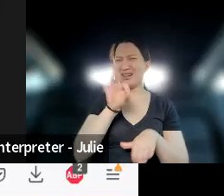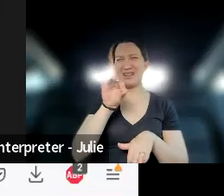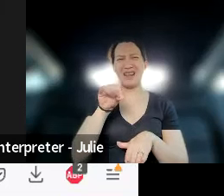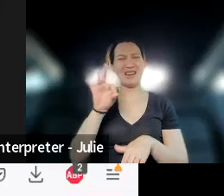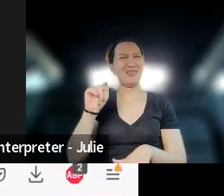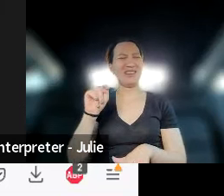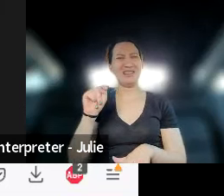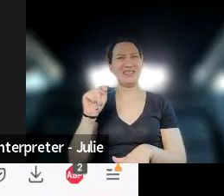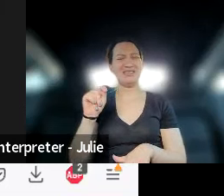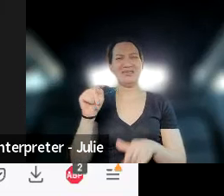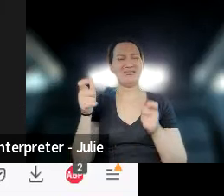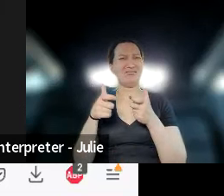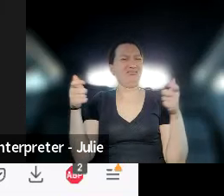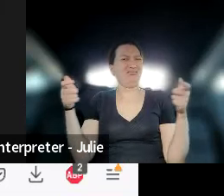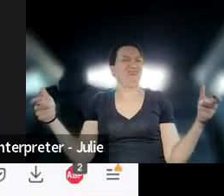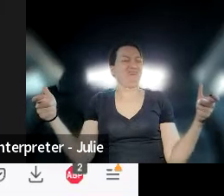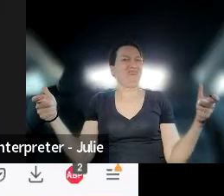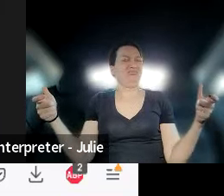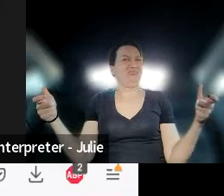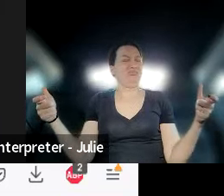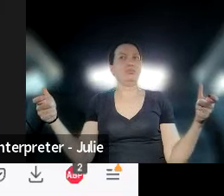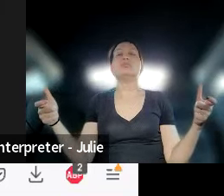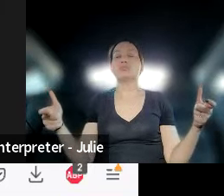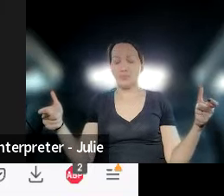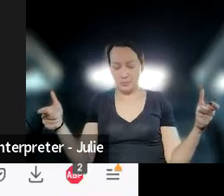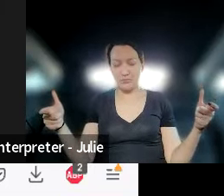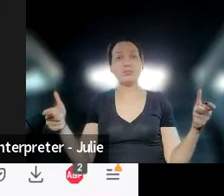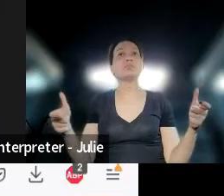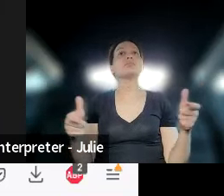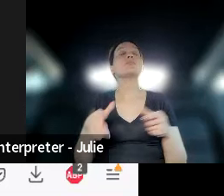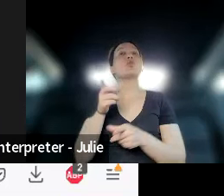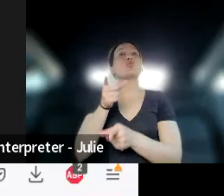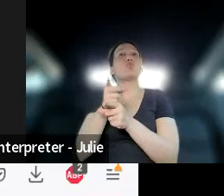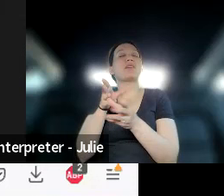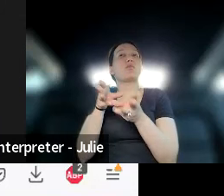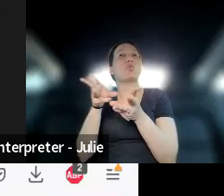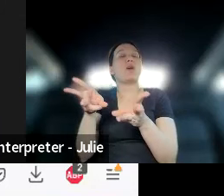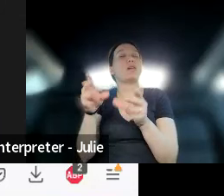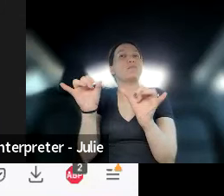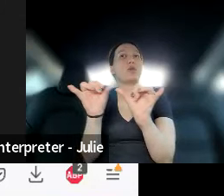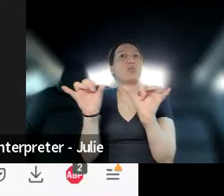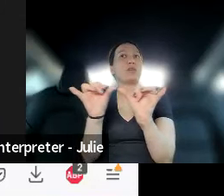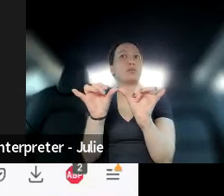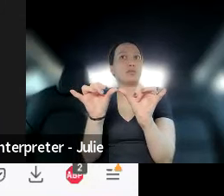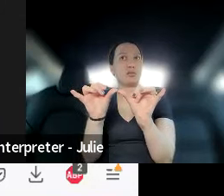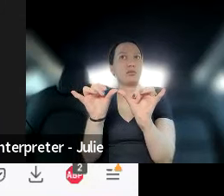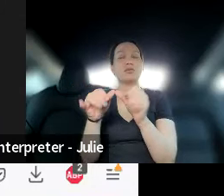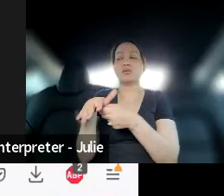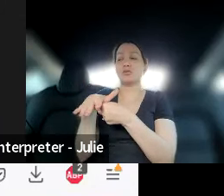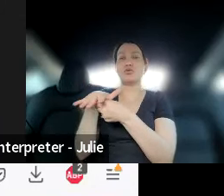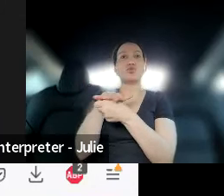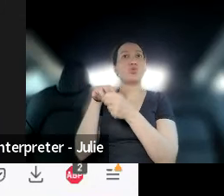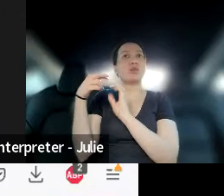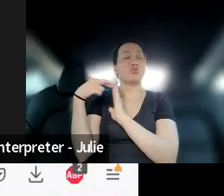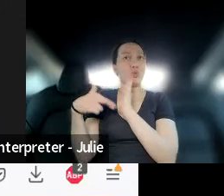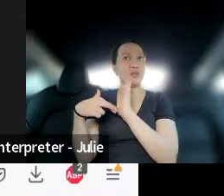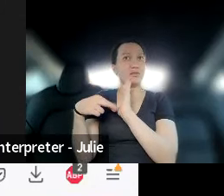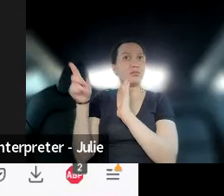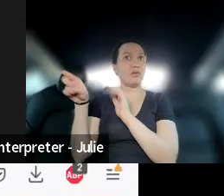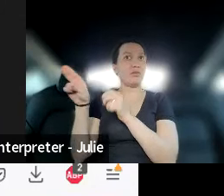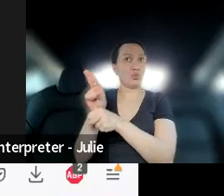me as 90 feet wide? Sure. So the right-of-way measurements under the zoning regulations and kind of the way that they're